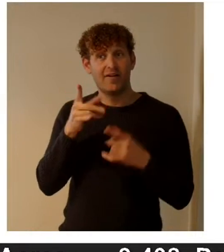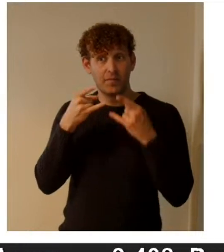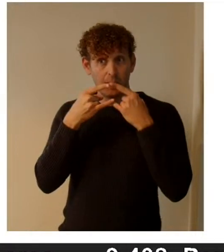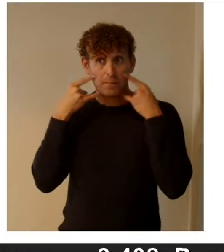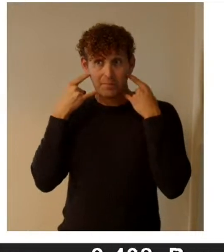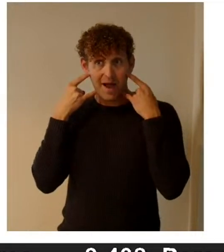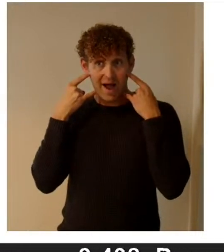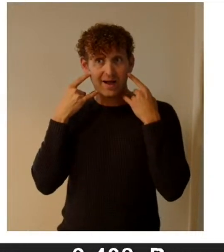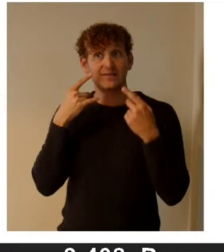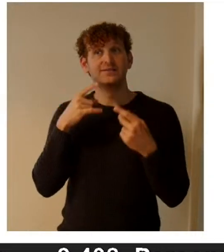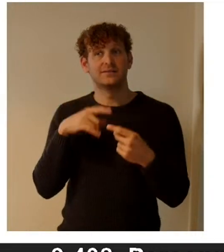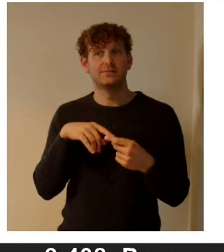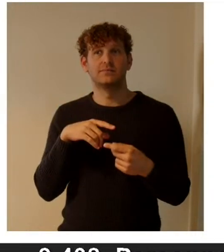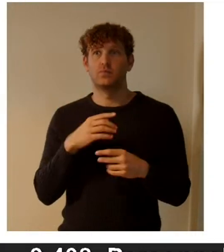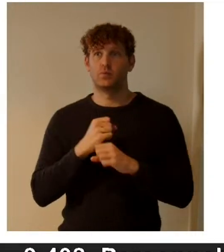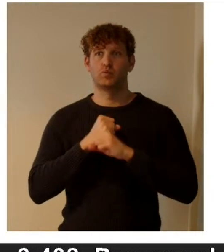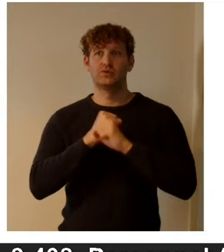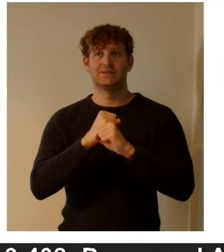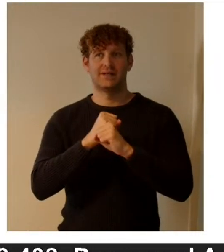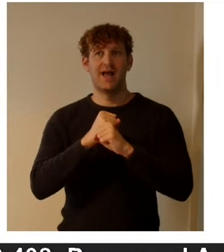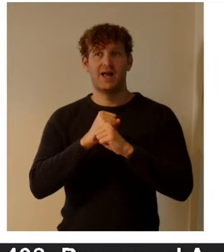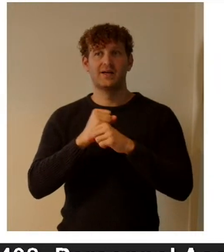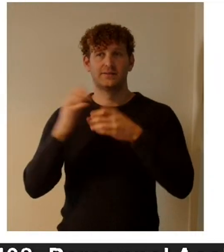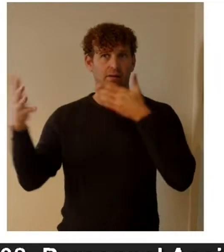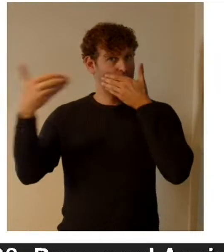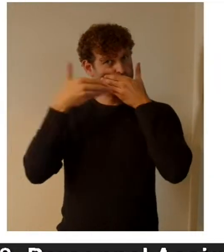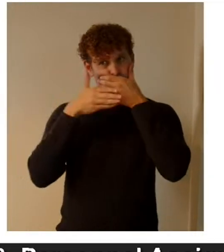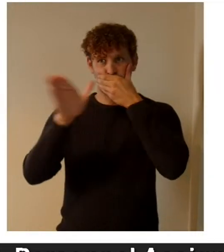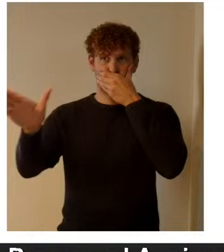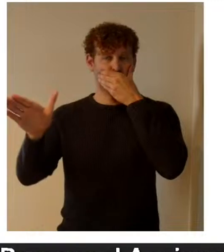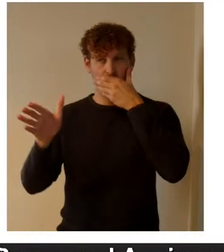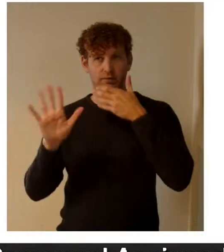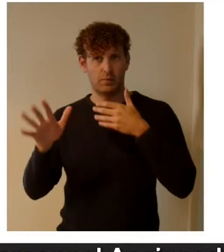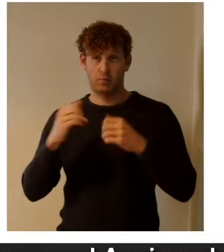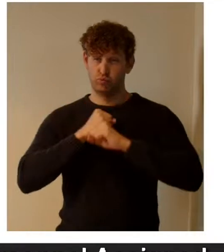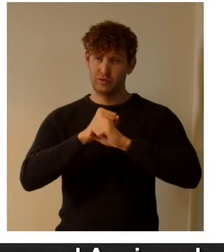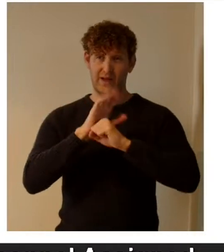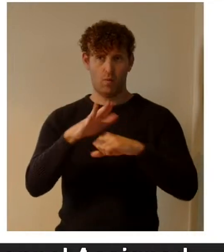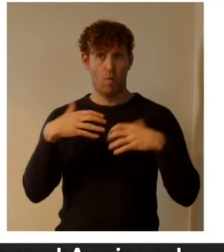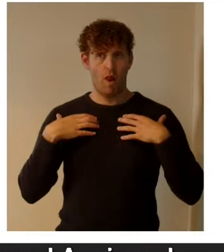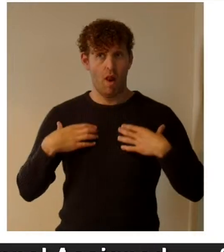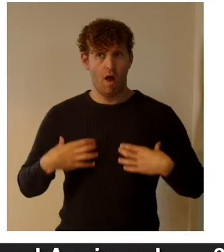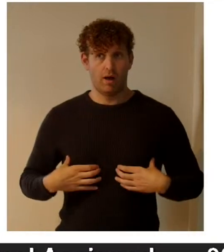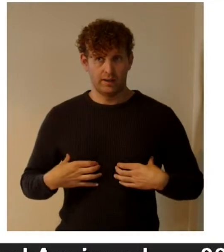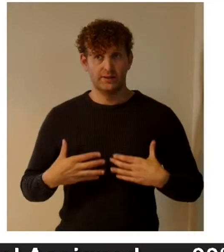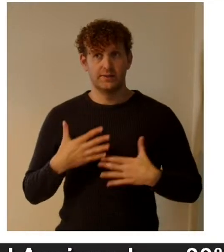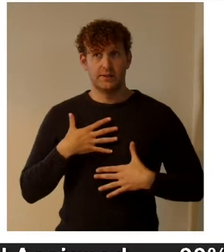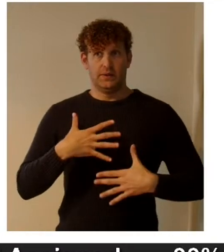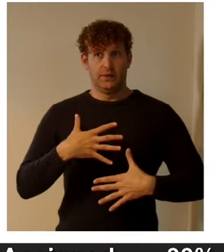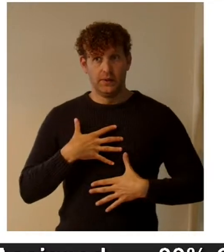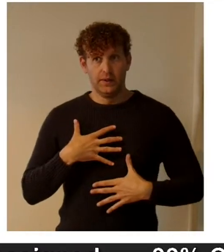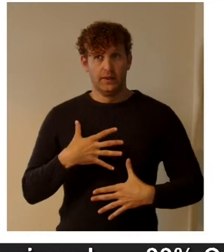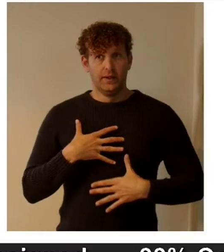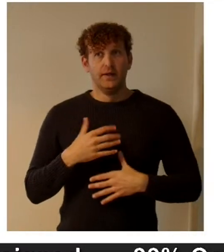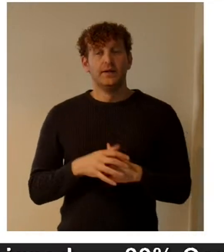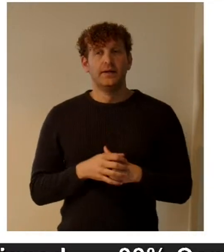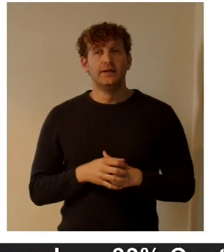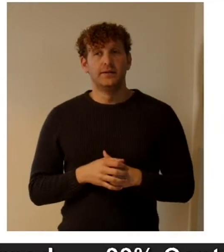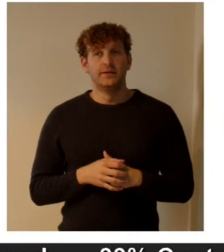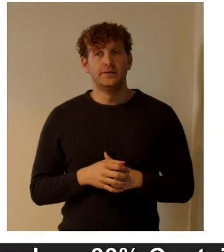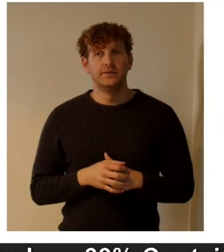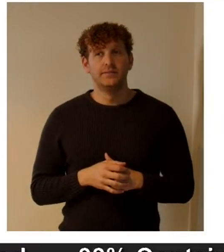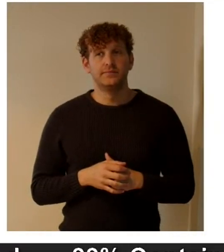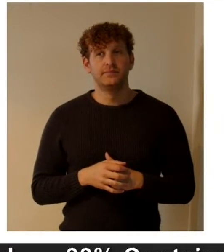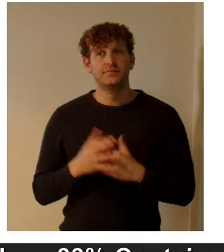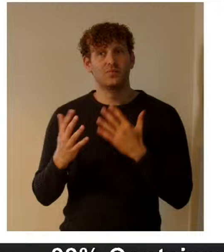or interfere with that particle going into your lungs. So should you wear one if you're adjacent to a burned area? Turn to the